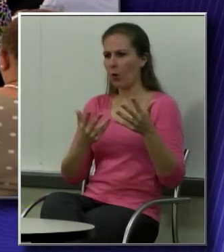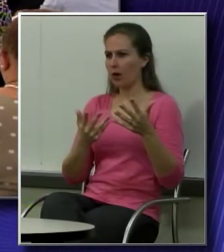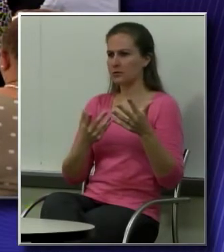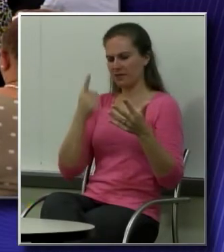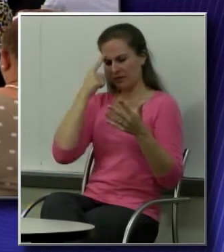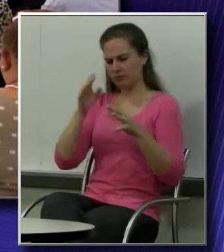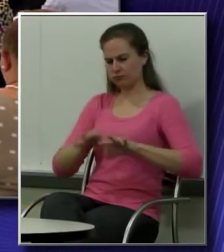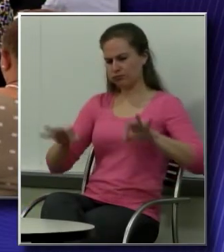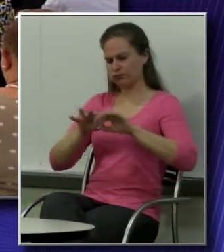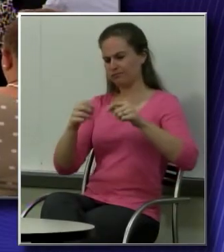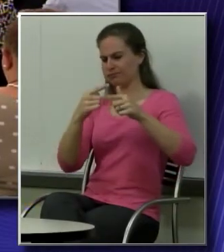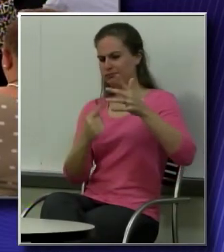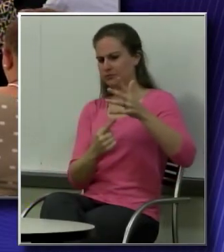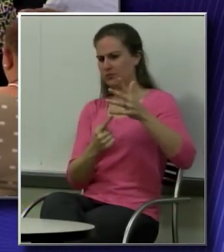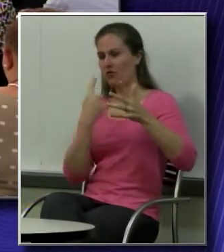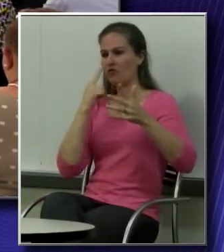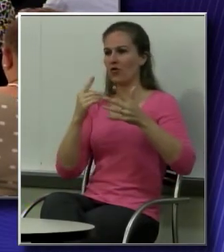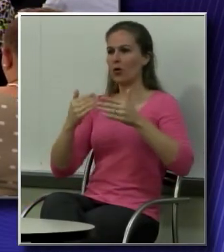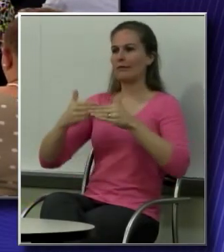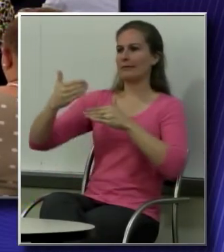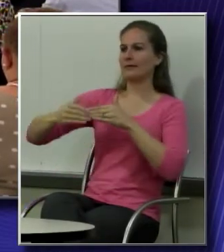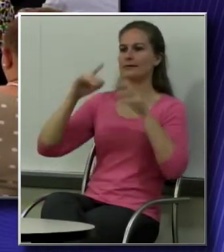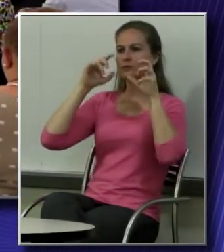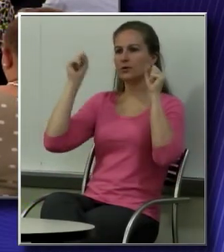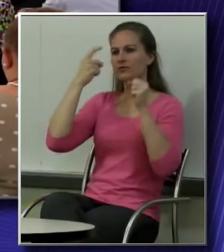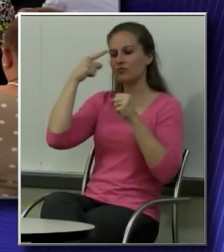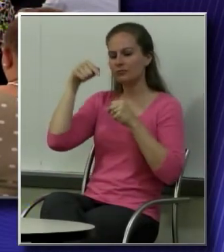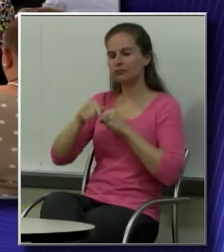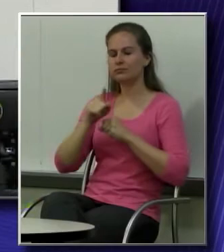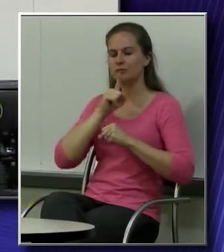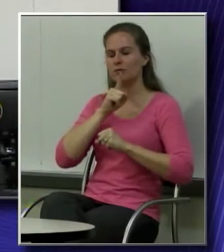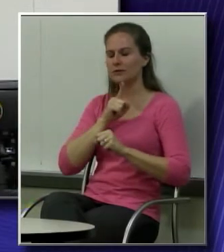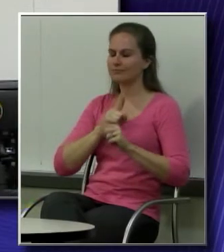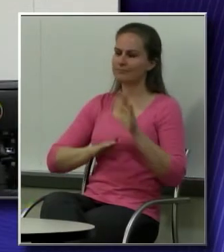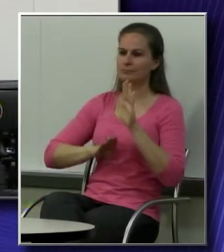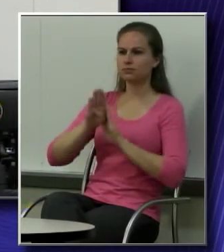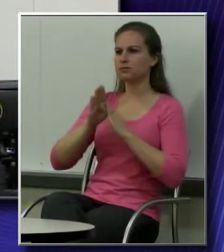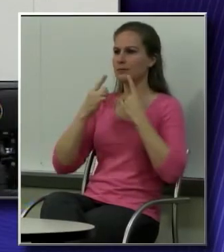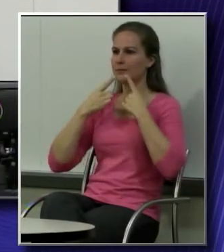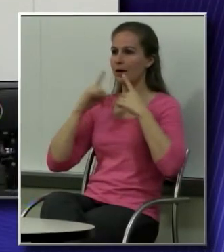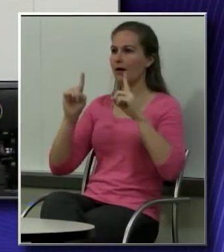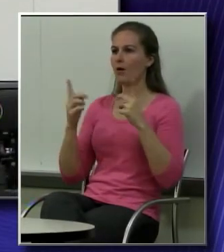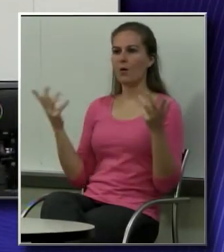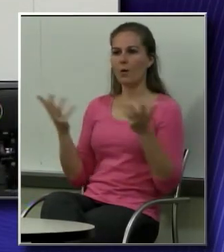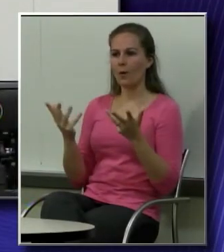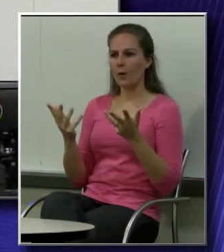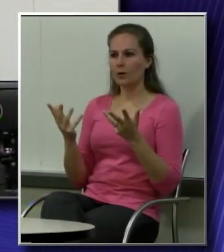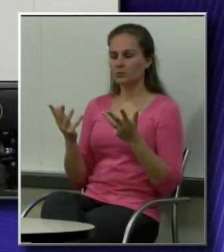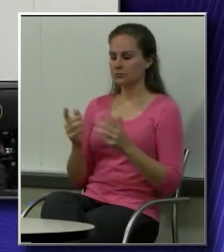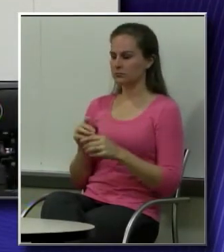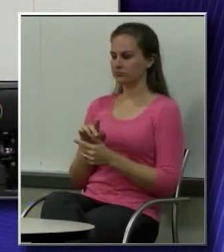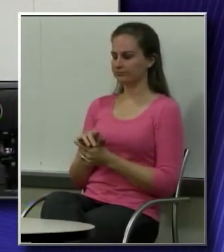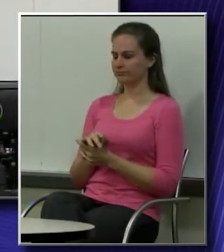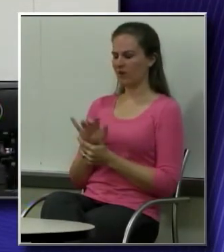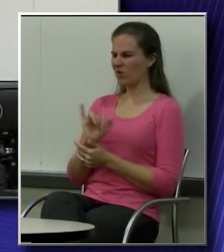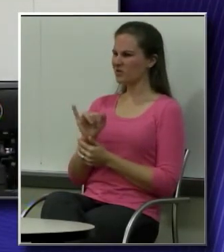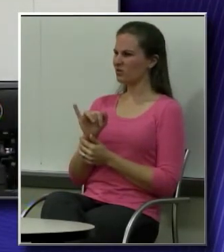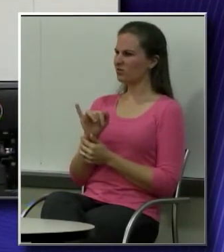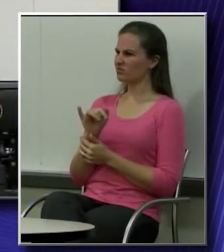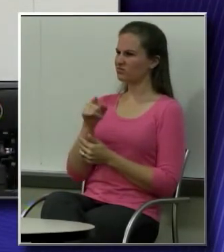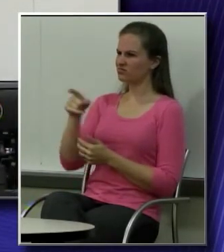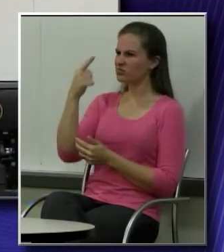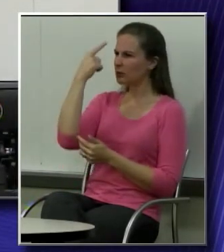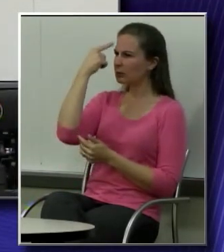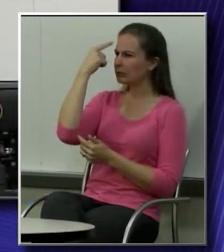essential for this person to be successful in that role. Specifically, we'd like to hear what you